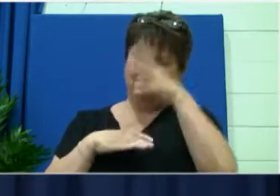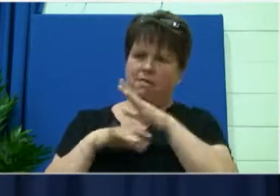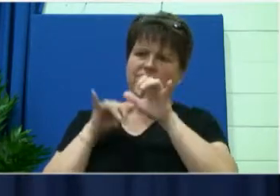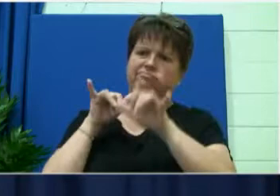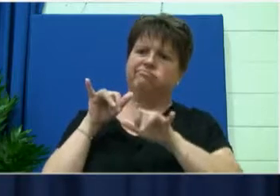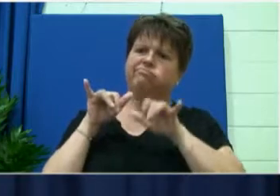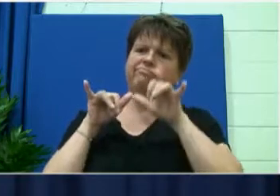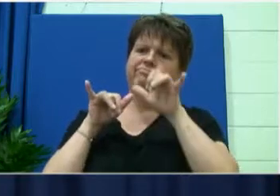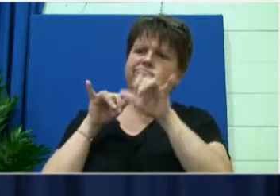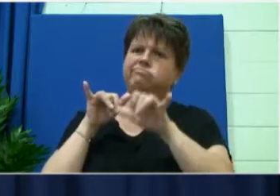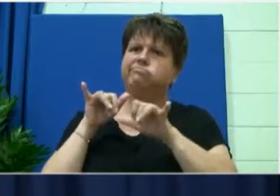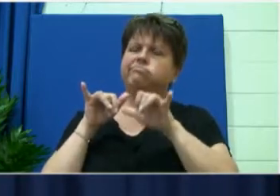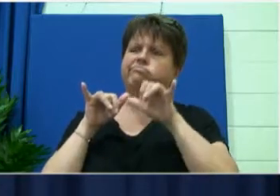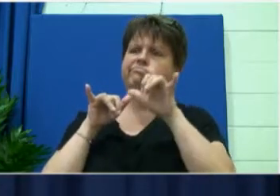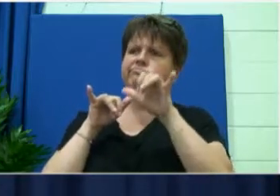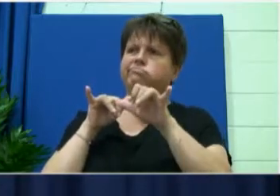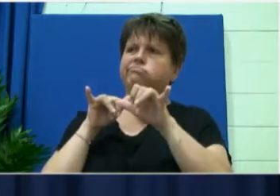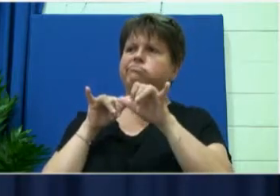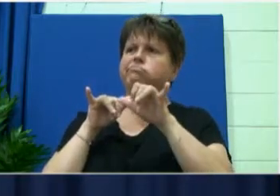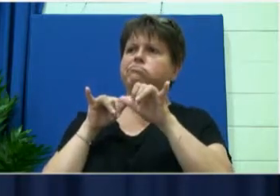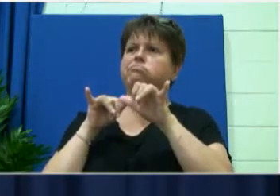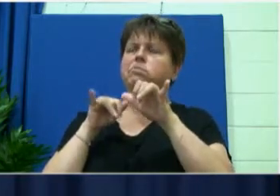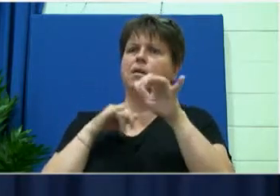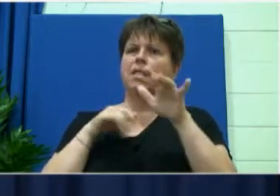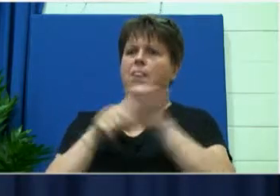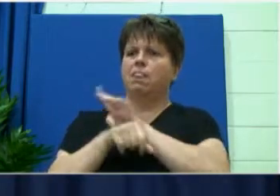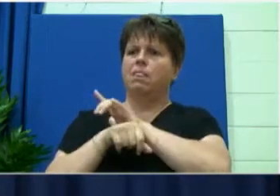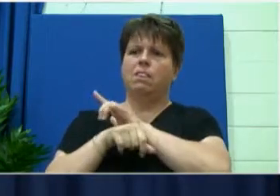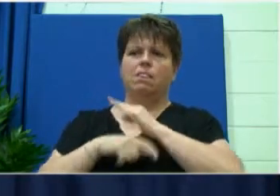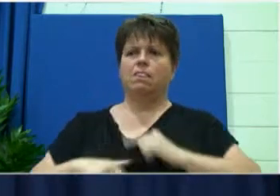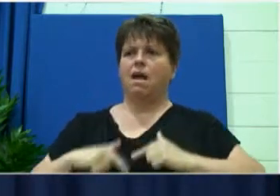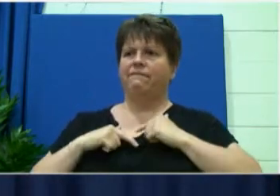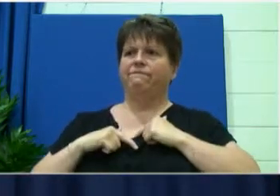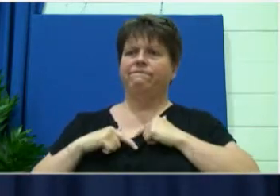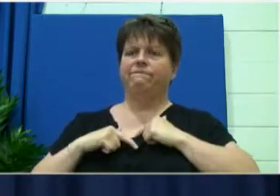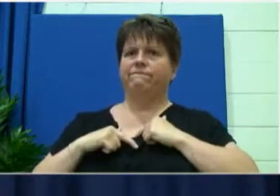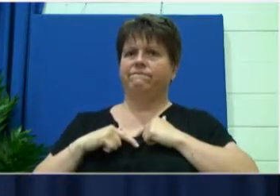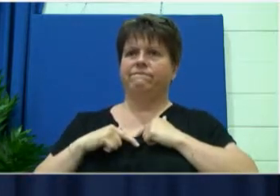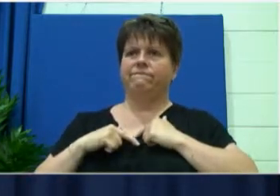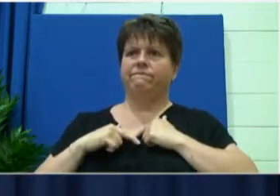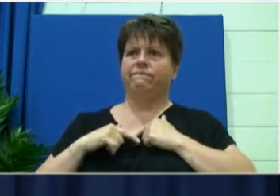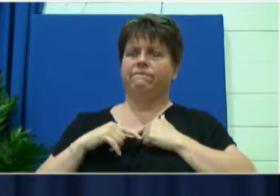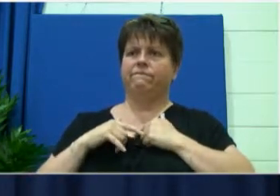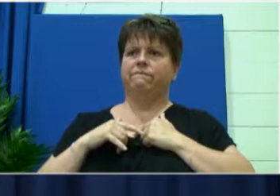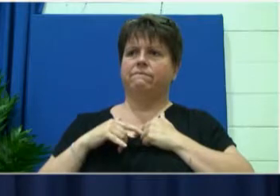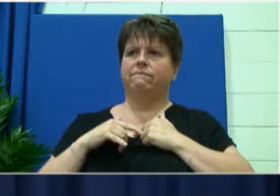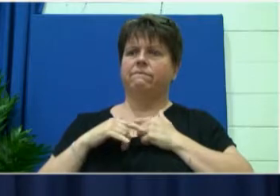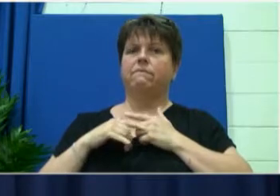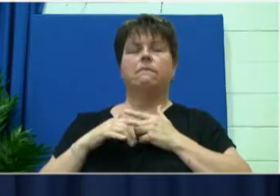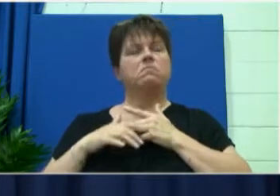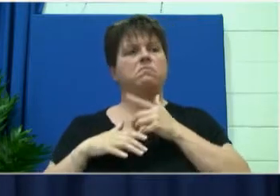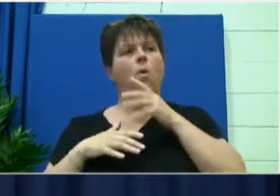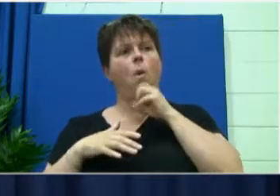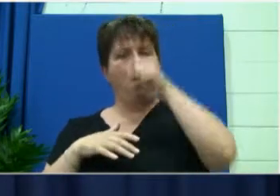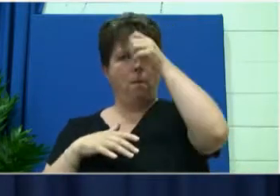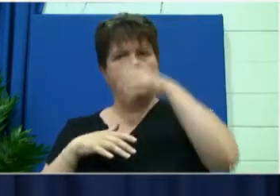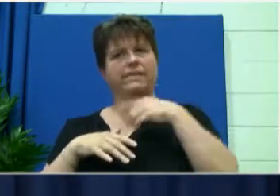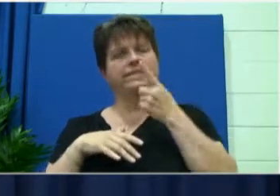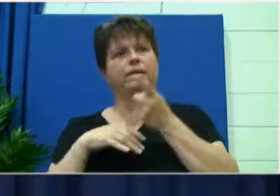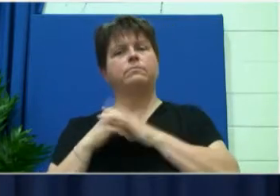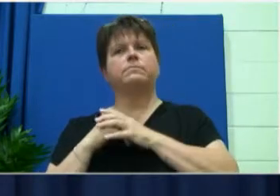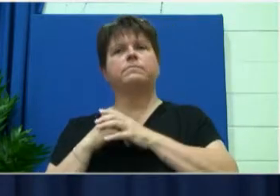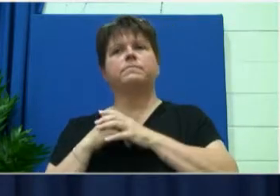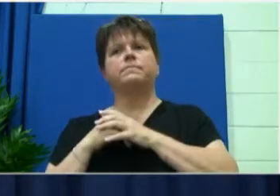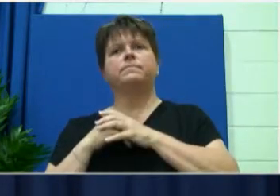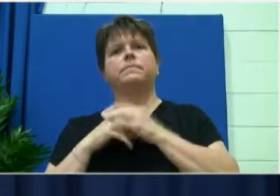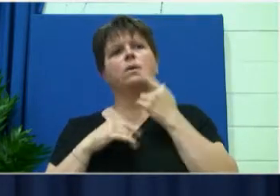remain faithful to the quest for a lifetime? The old man answered, "Let me answer that